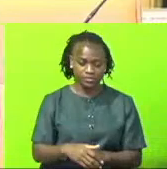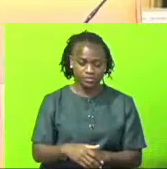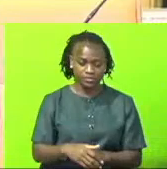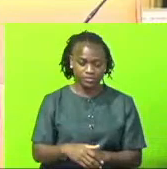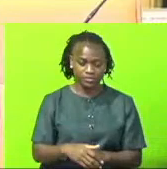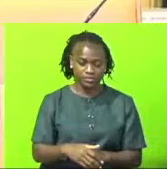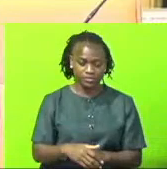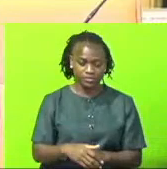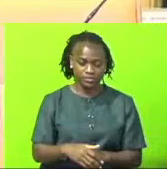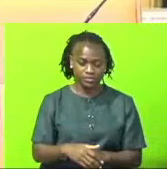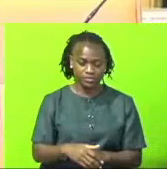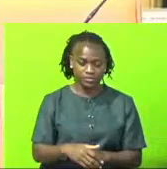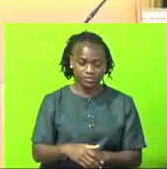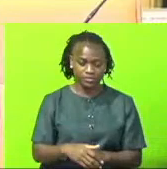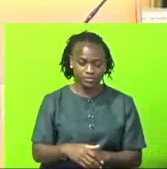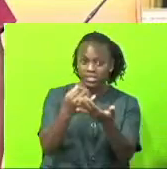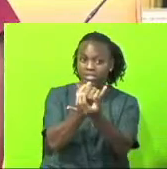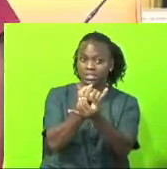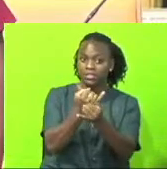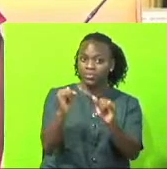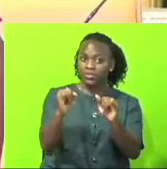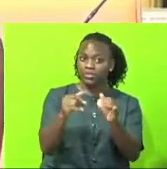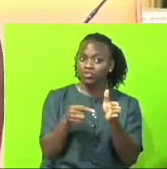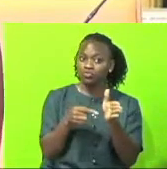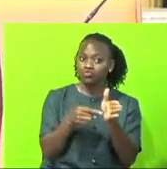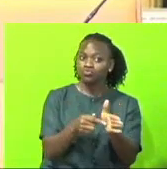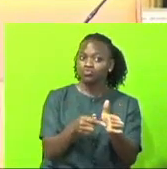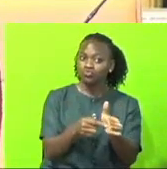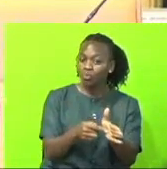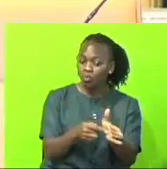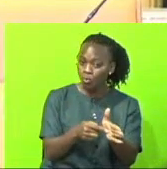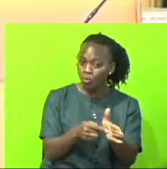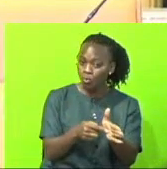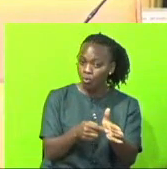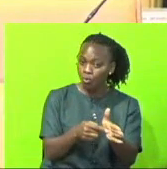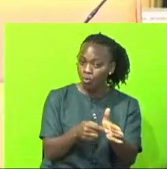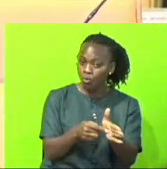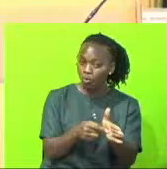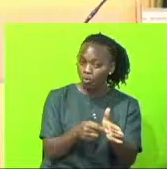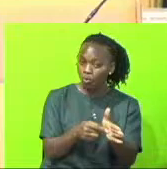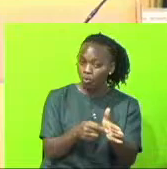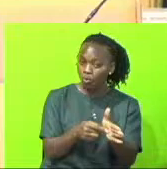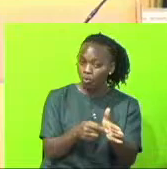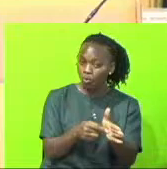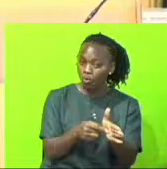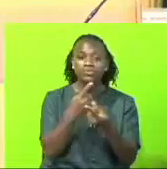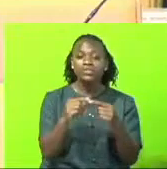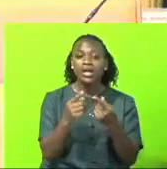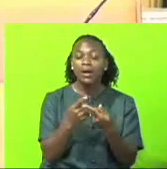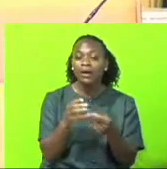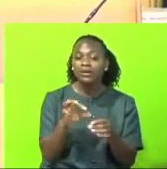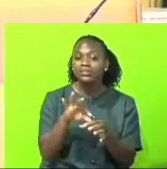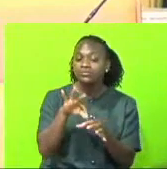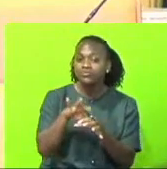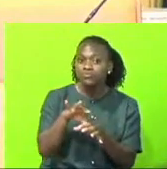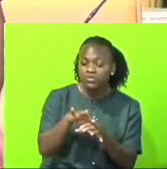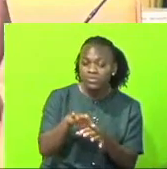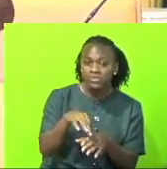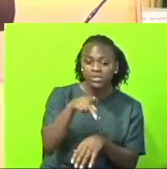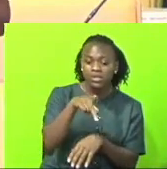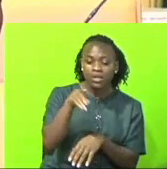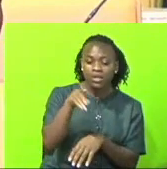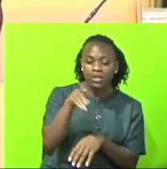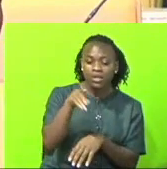Speaker, are published in what we call the Notice of Poll. And Mr. Speaker, the Notice of Poll, the